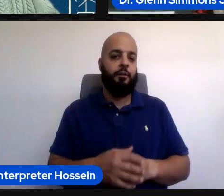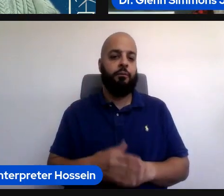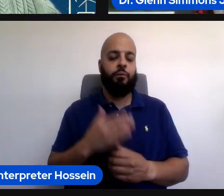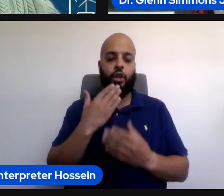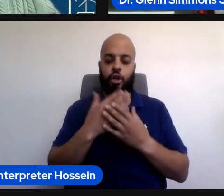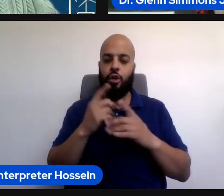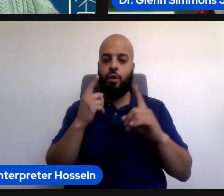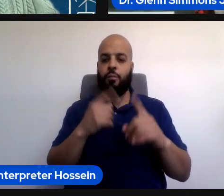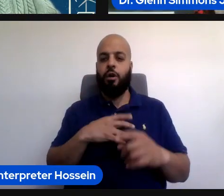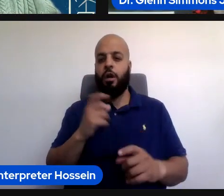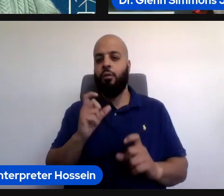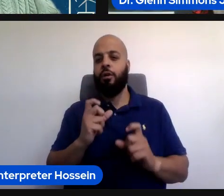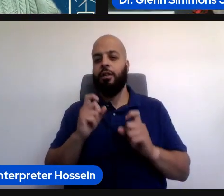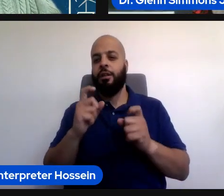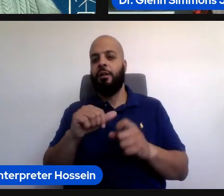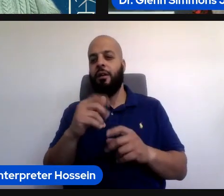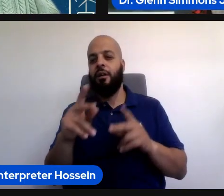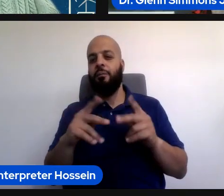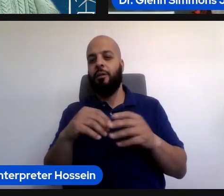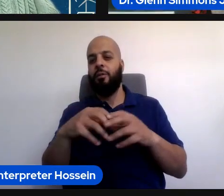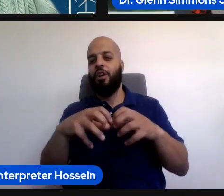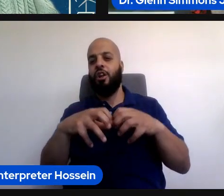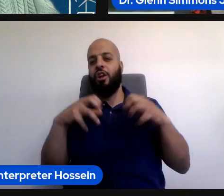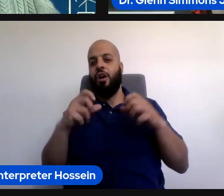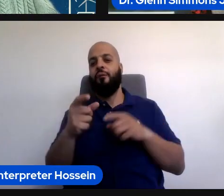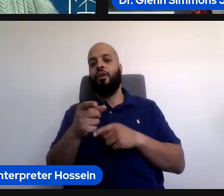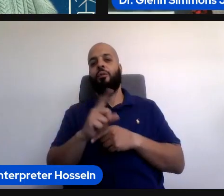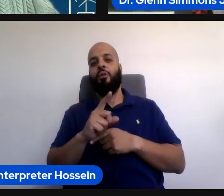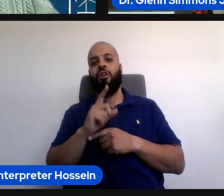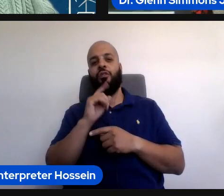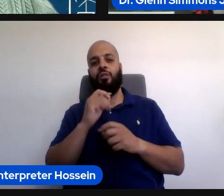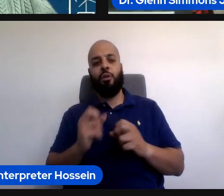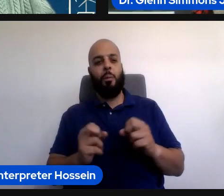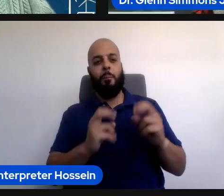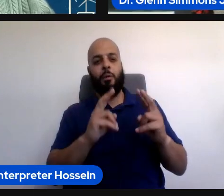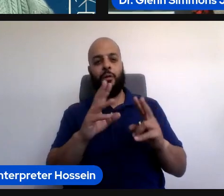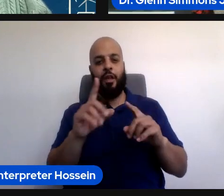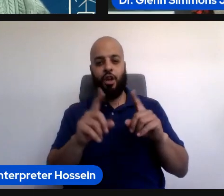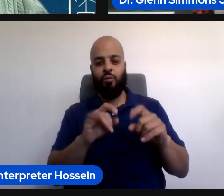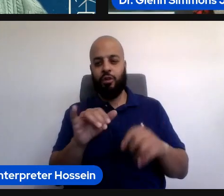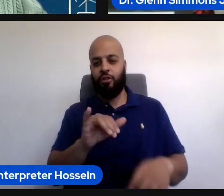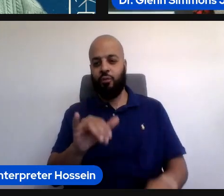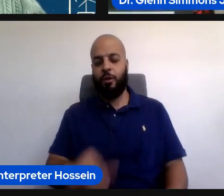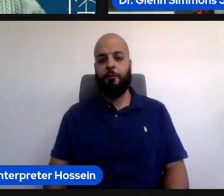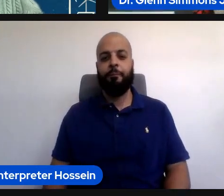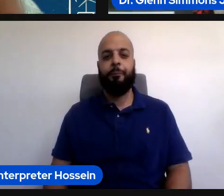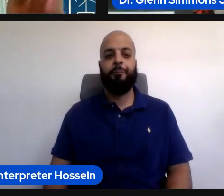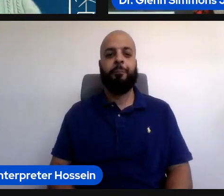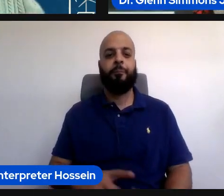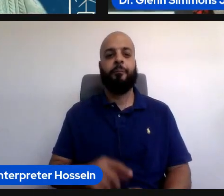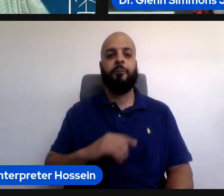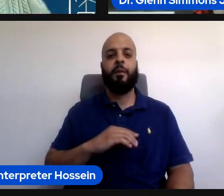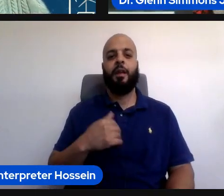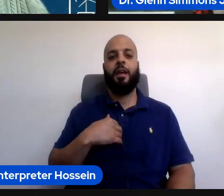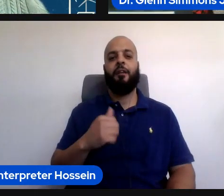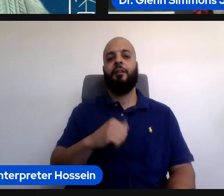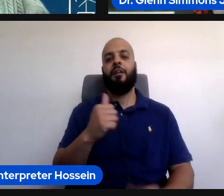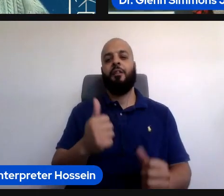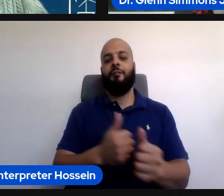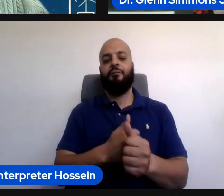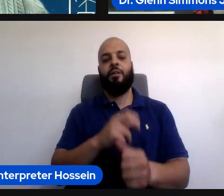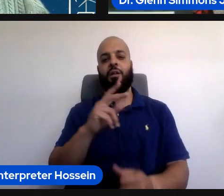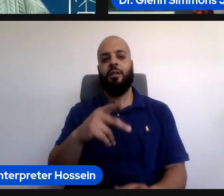give those in the chat or in the audience a moment to post their questions as well. But I have another follow-up in